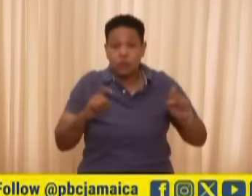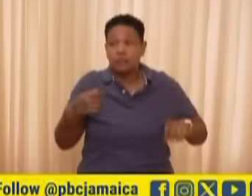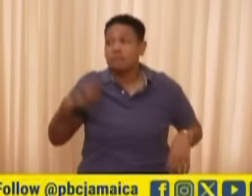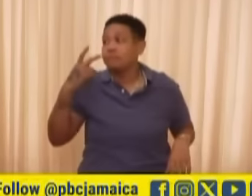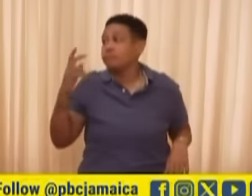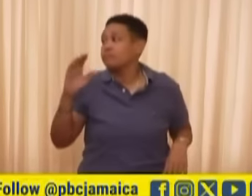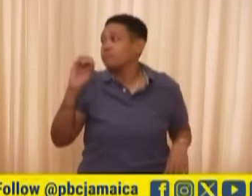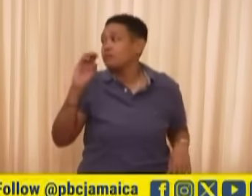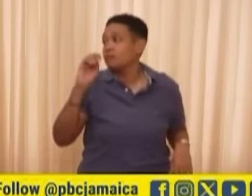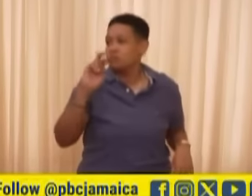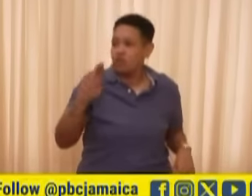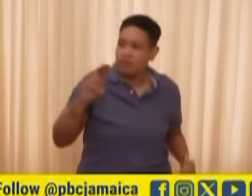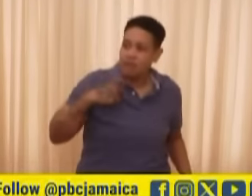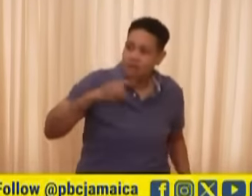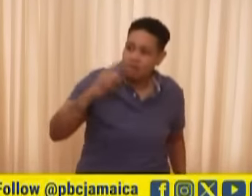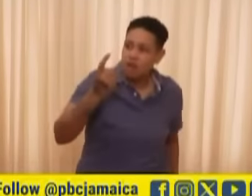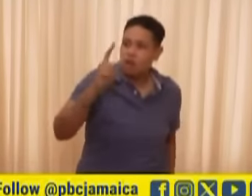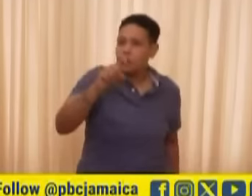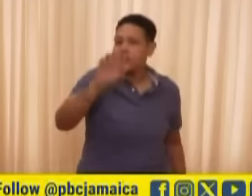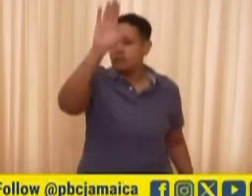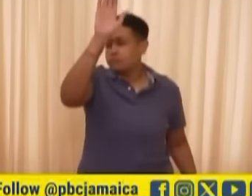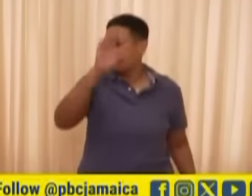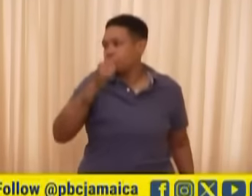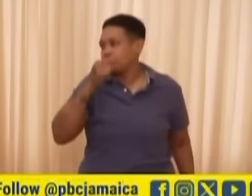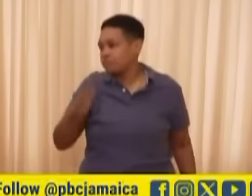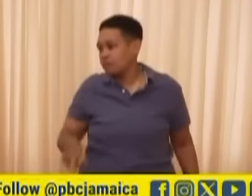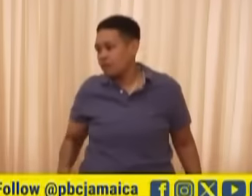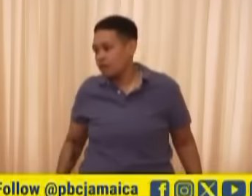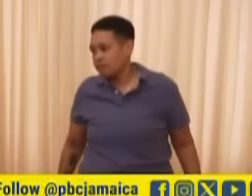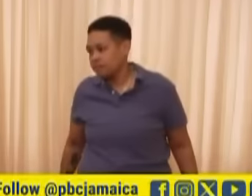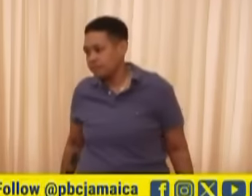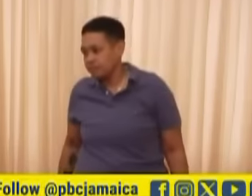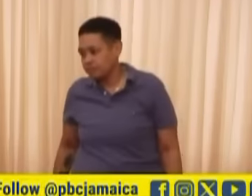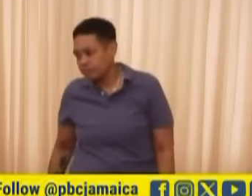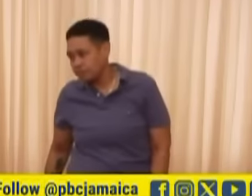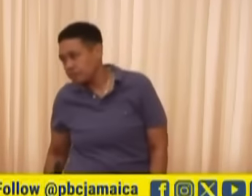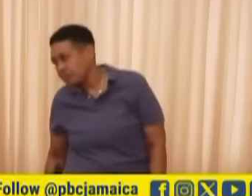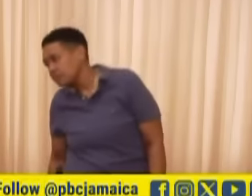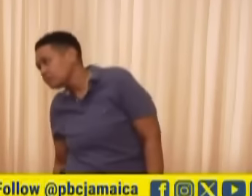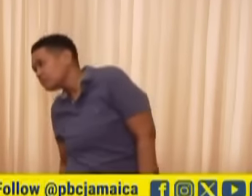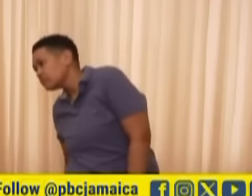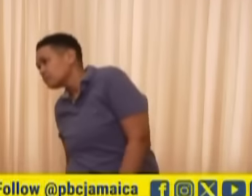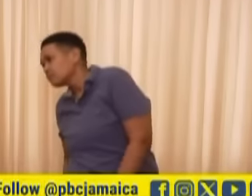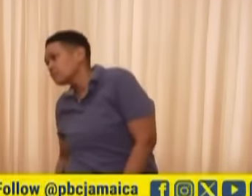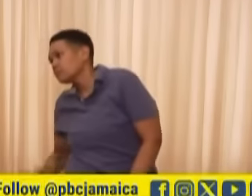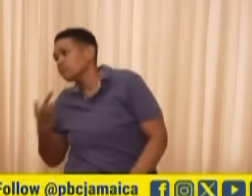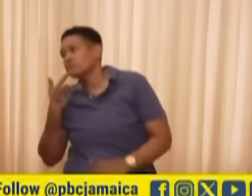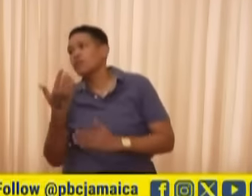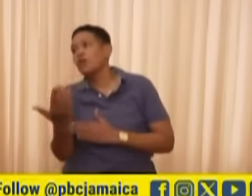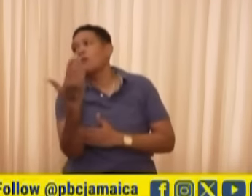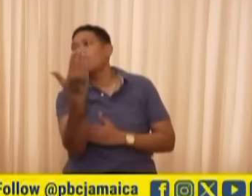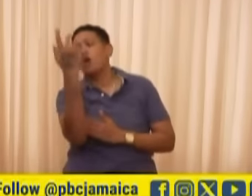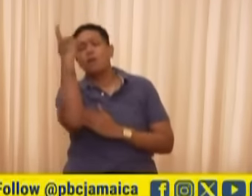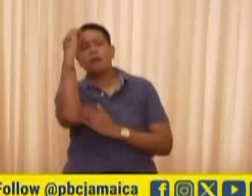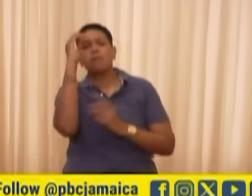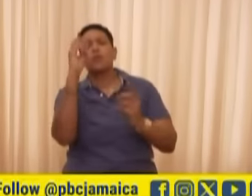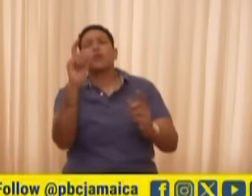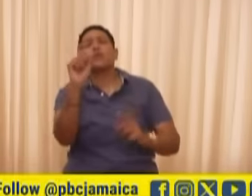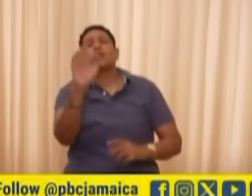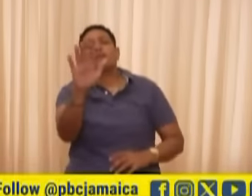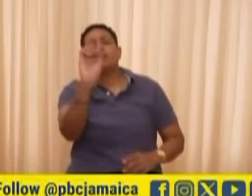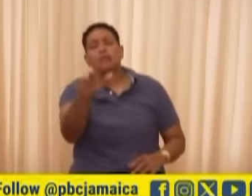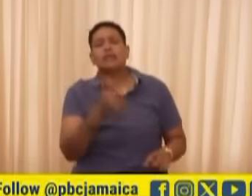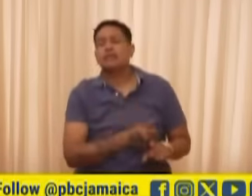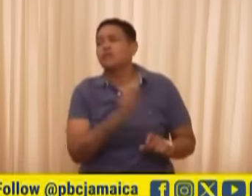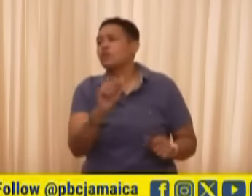see the Observer has the first question. Good morning. Good morning still, Prime Minister. A quick one for you.